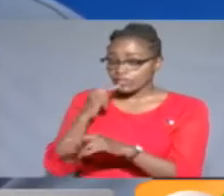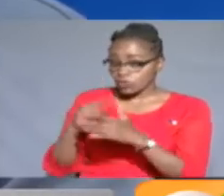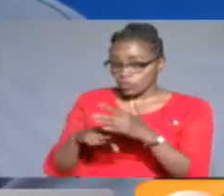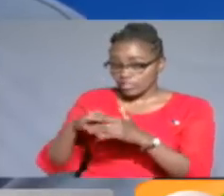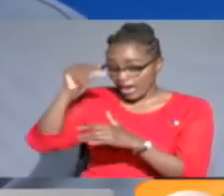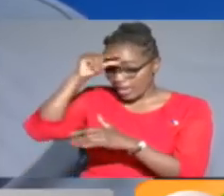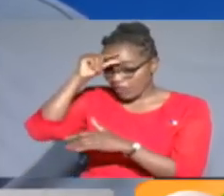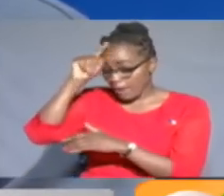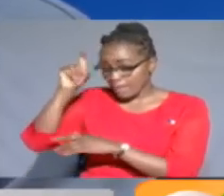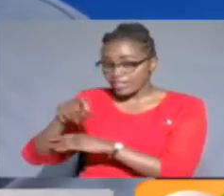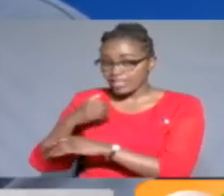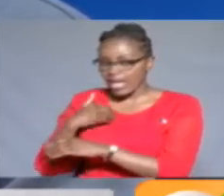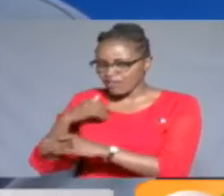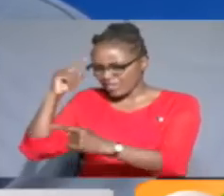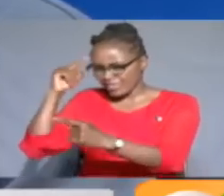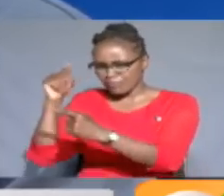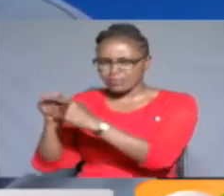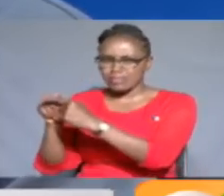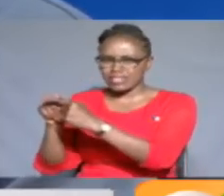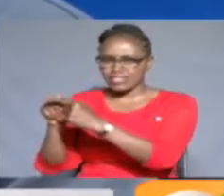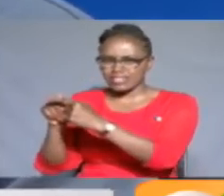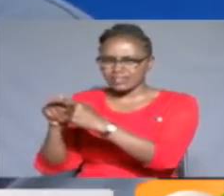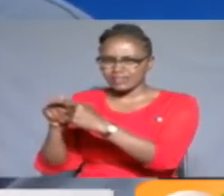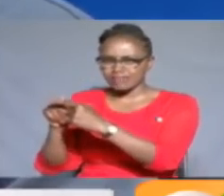government has to make